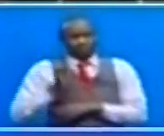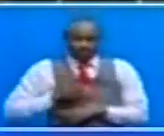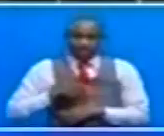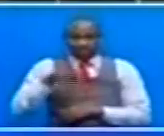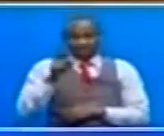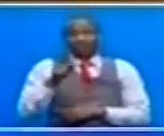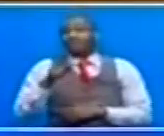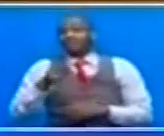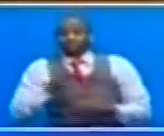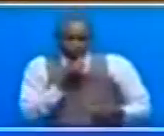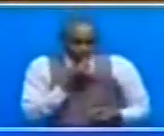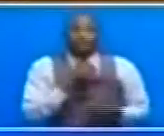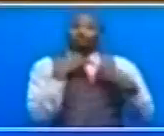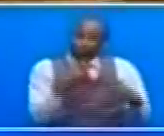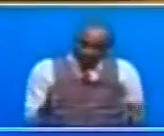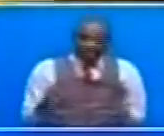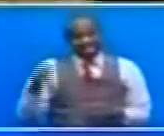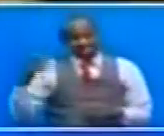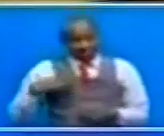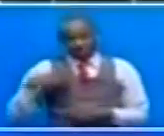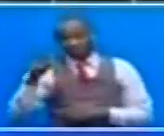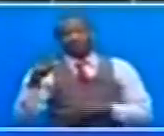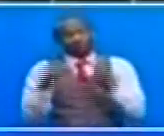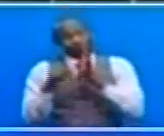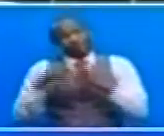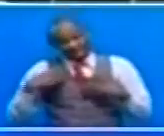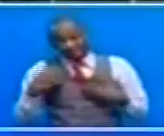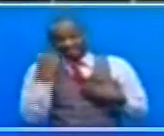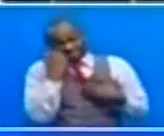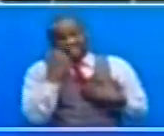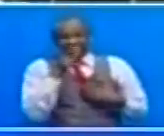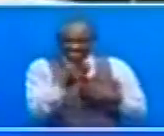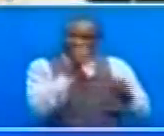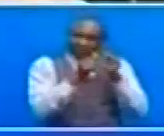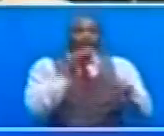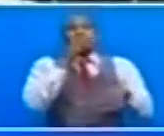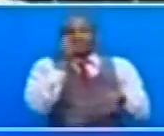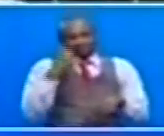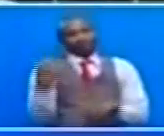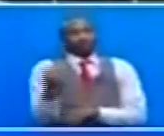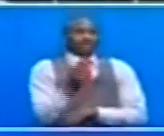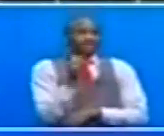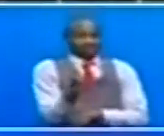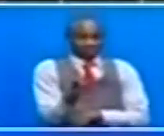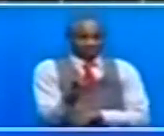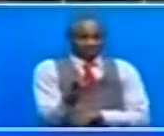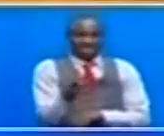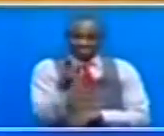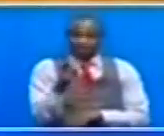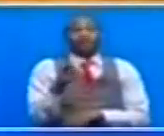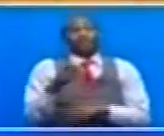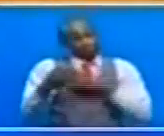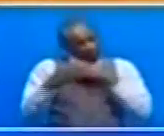want to breastfeed. We have other people who have issues, they cannot breastfeed. This is the best milk. It's actually the closest to human's